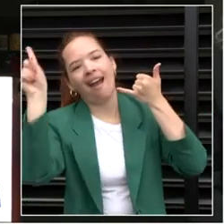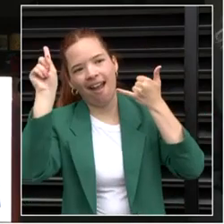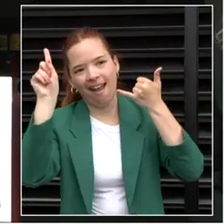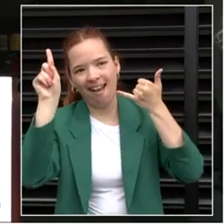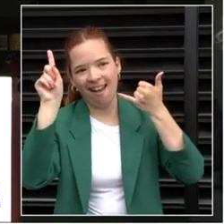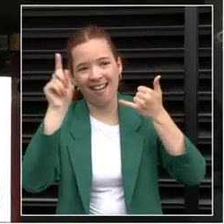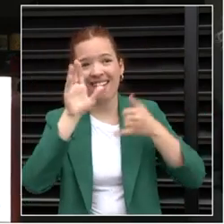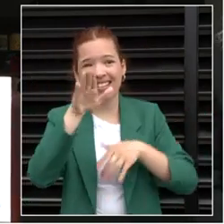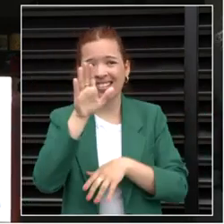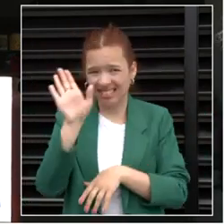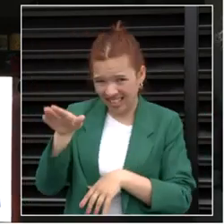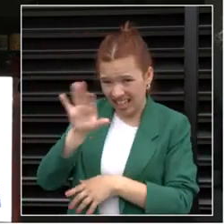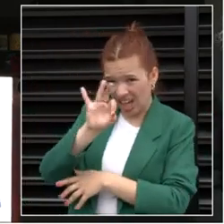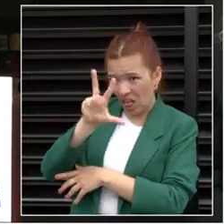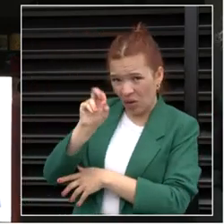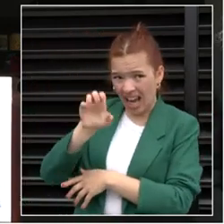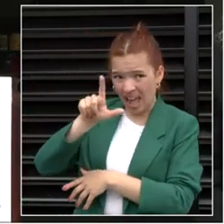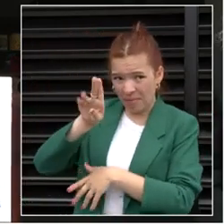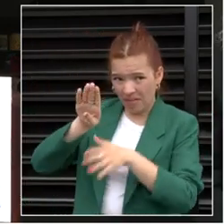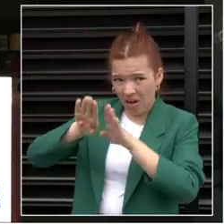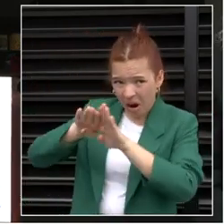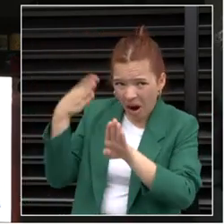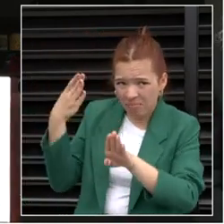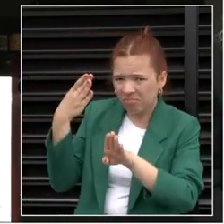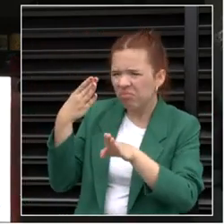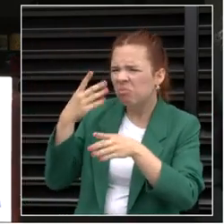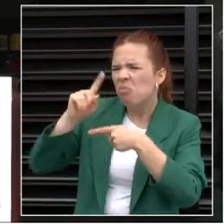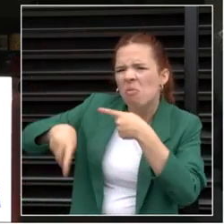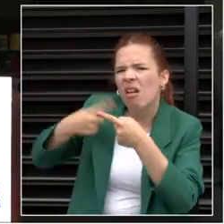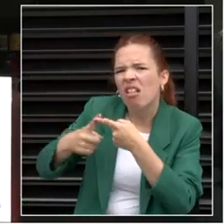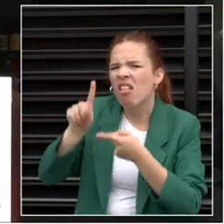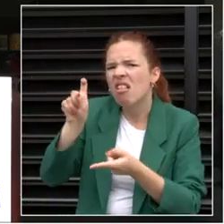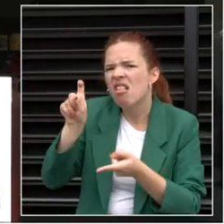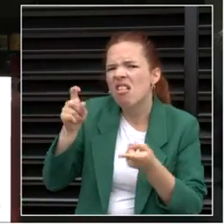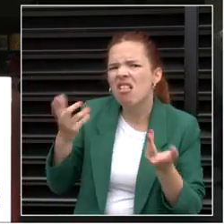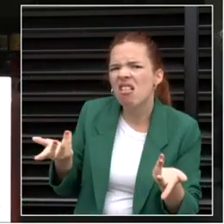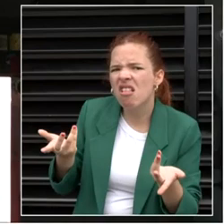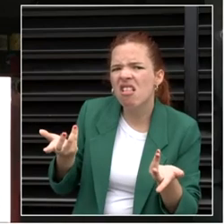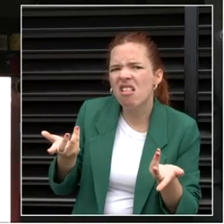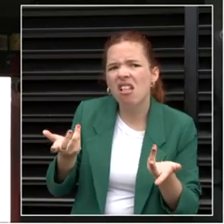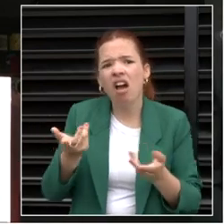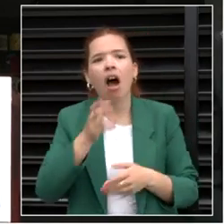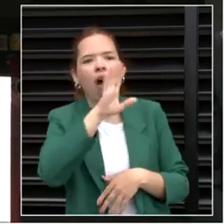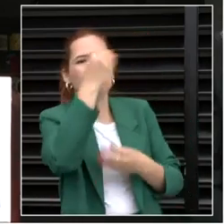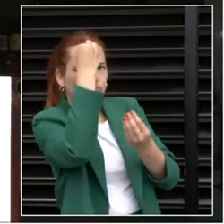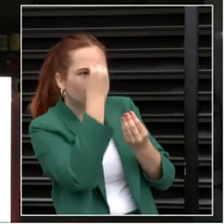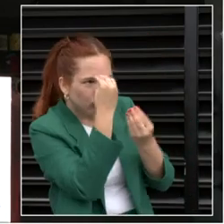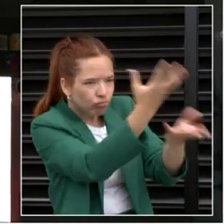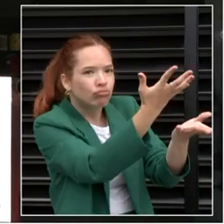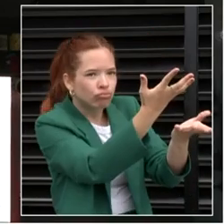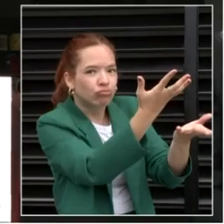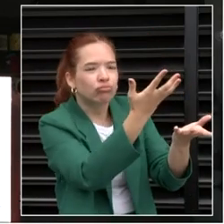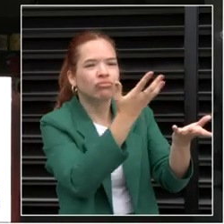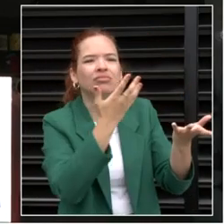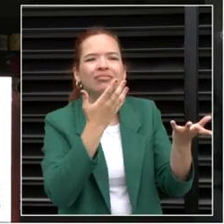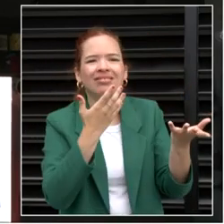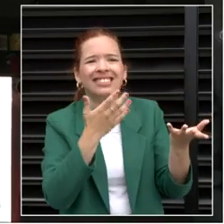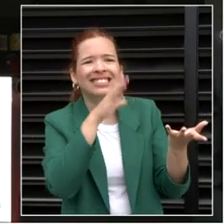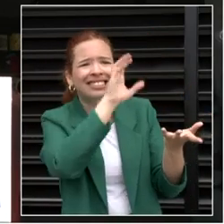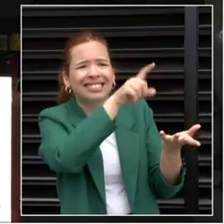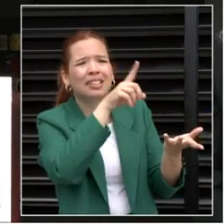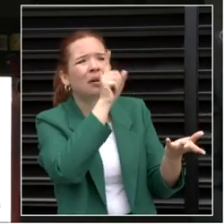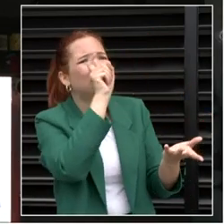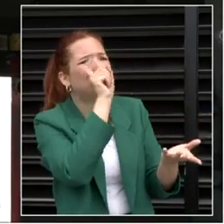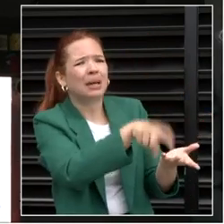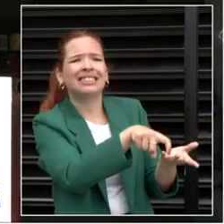great, but where's Dave? I mean, it was a great idea, but it wasn't truly significant to